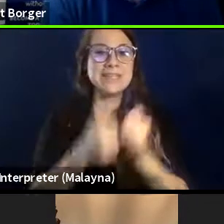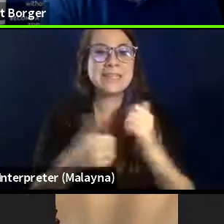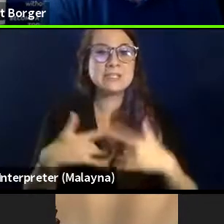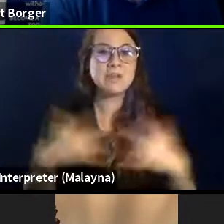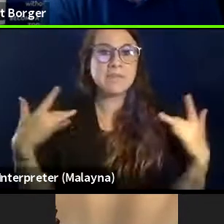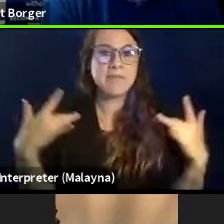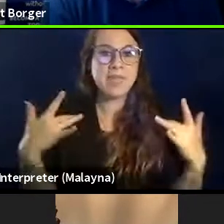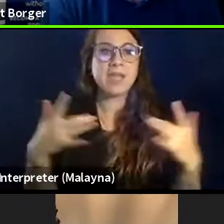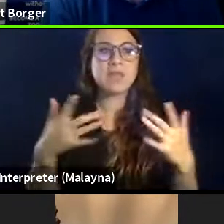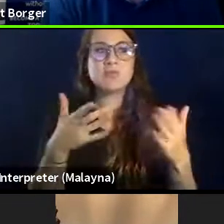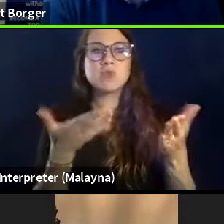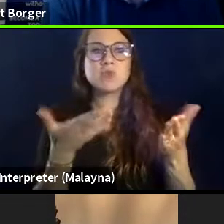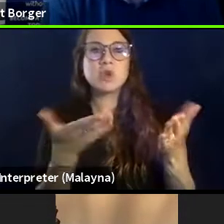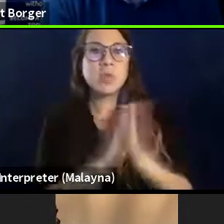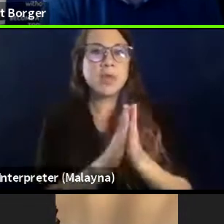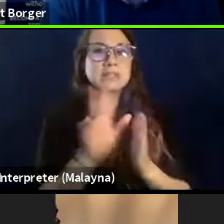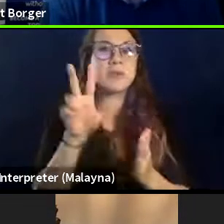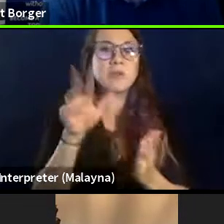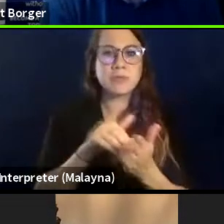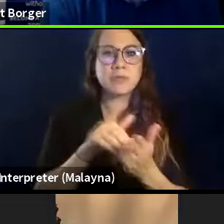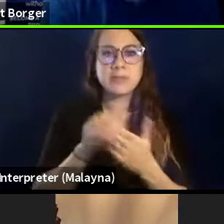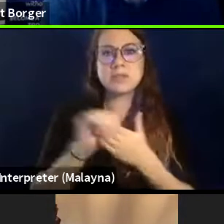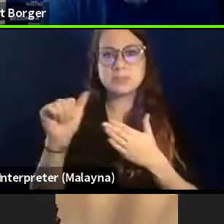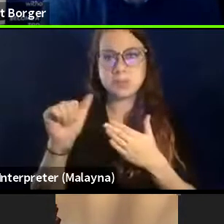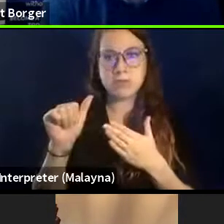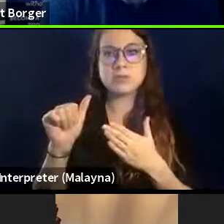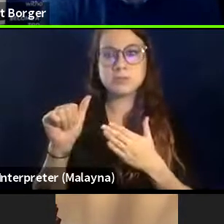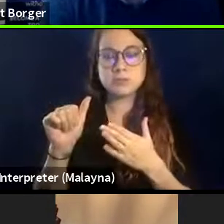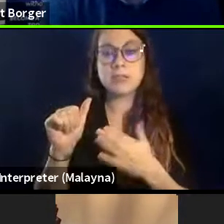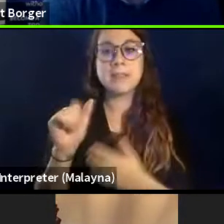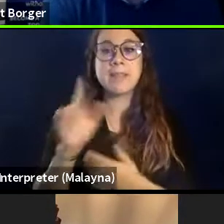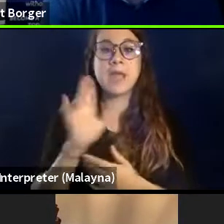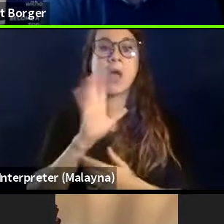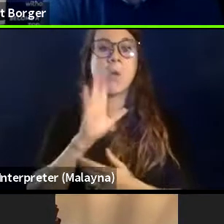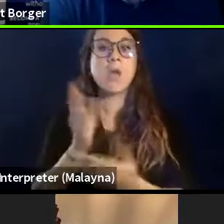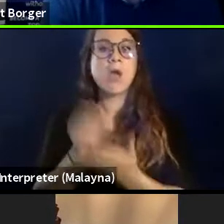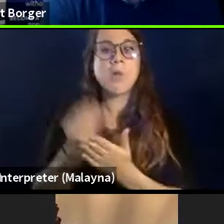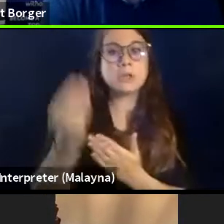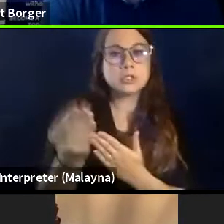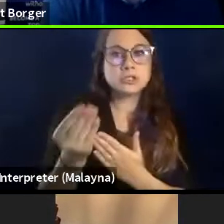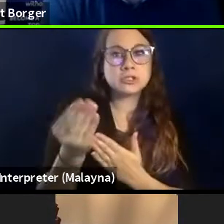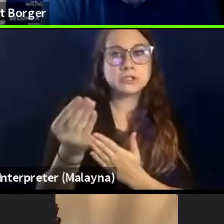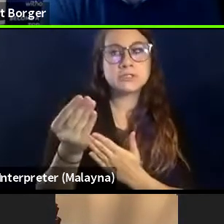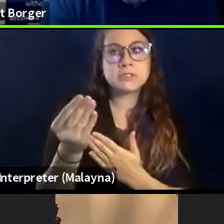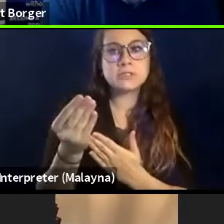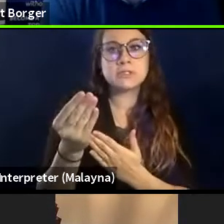the request is for $3,000. That will purchase